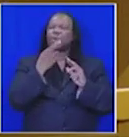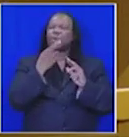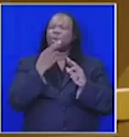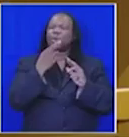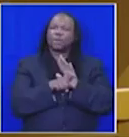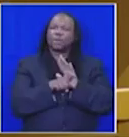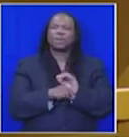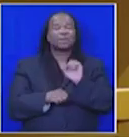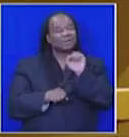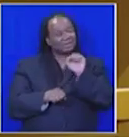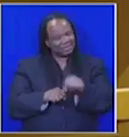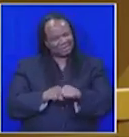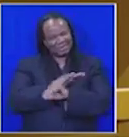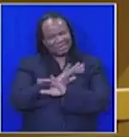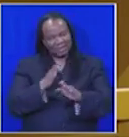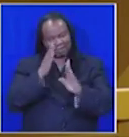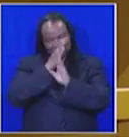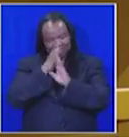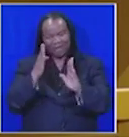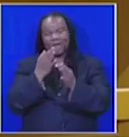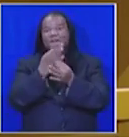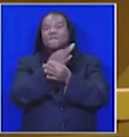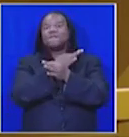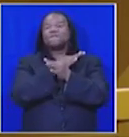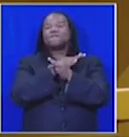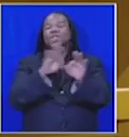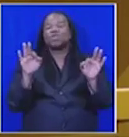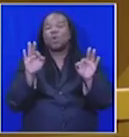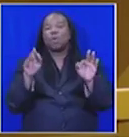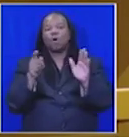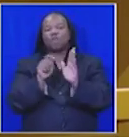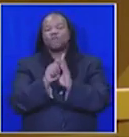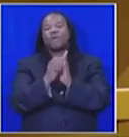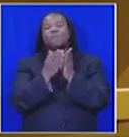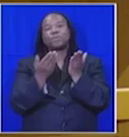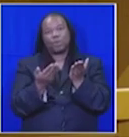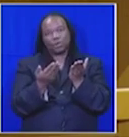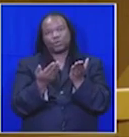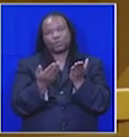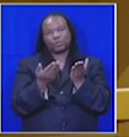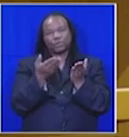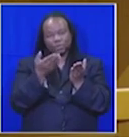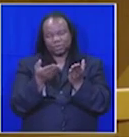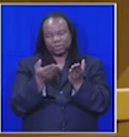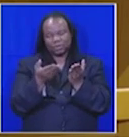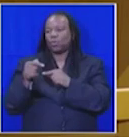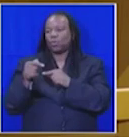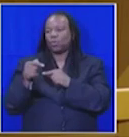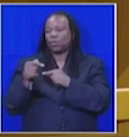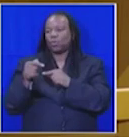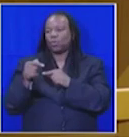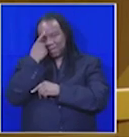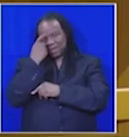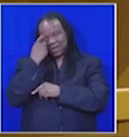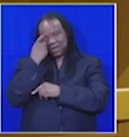from freedom of the press, and let us not misinterpret this in any way, the National Freedom Party believes that we also need